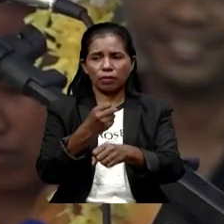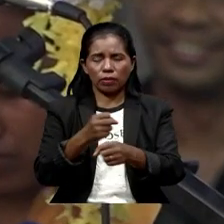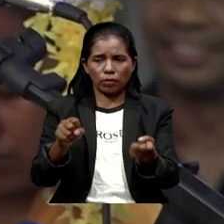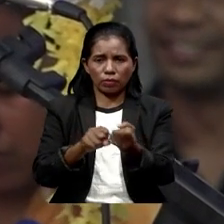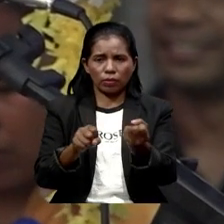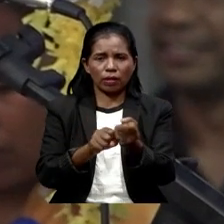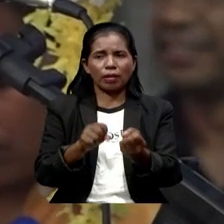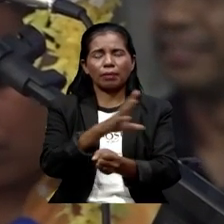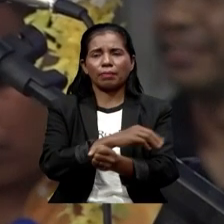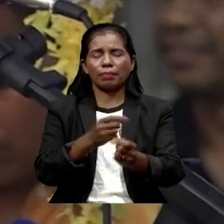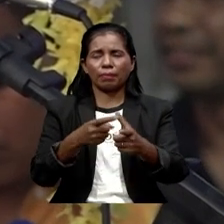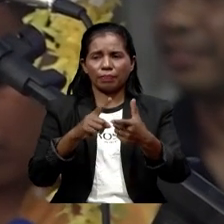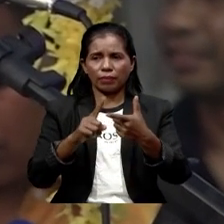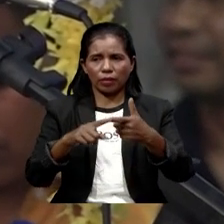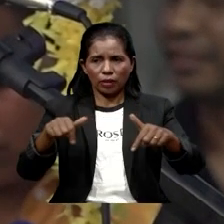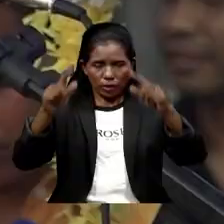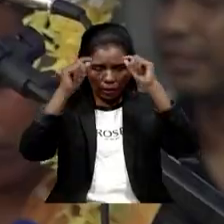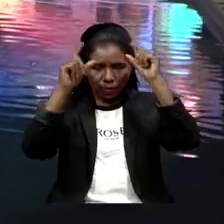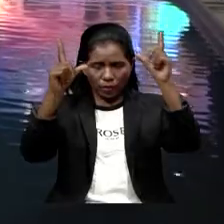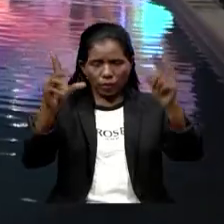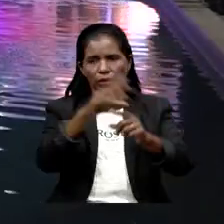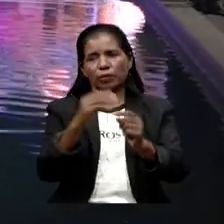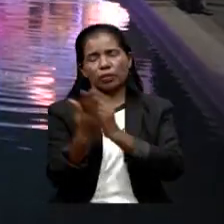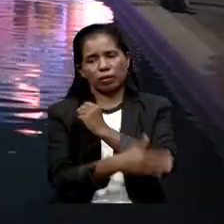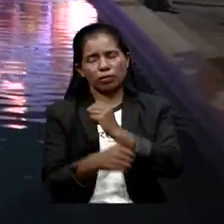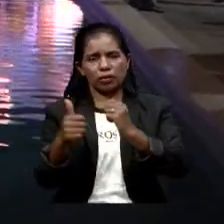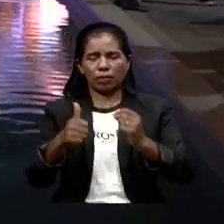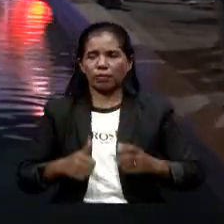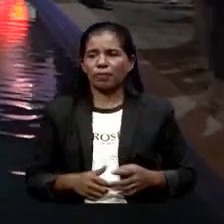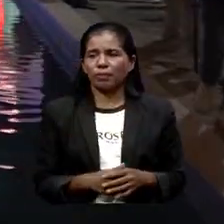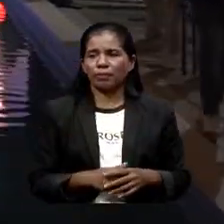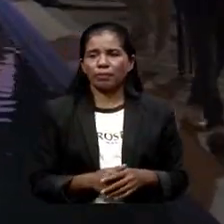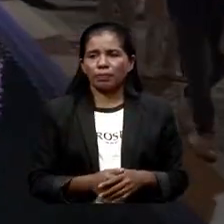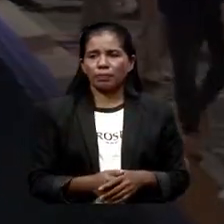na Arandia com Malásia Nian e a Timor-Leste nem moço na São Selo. Agostinho da Costa, GMN.